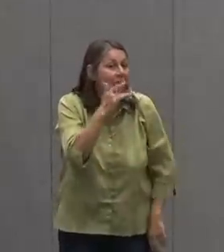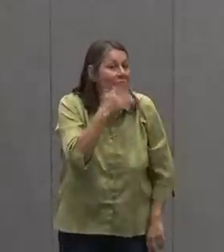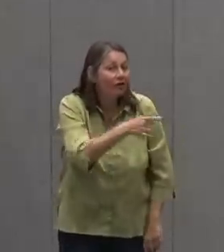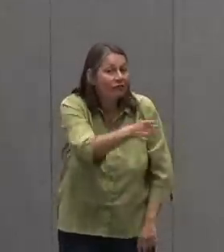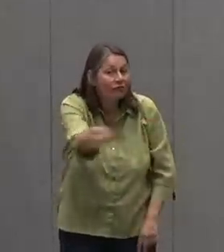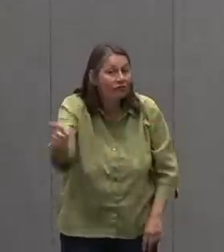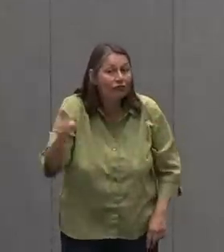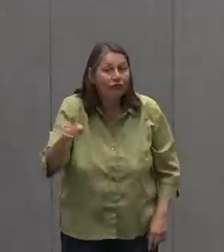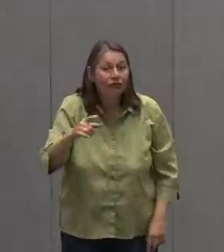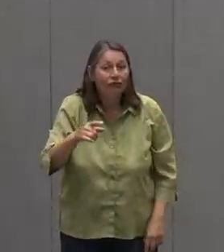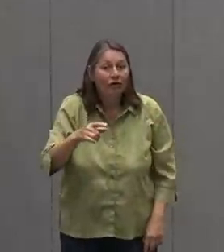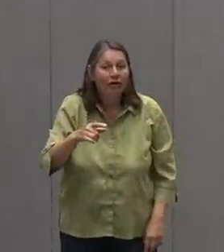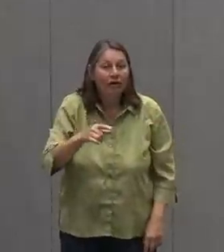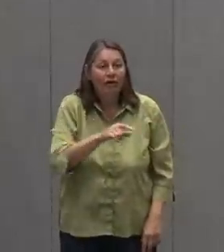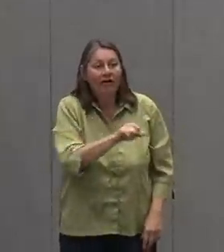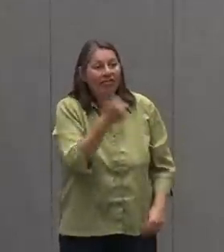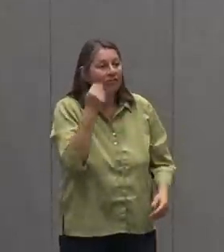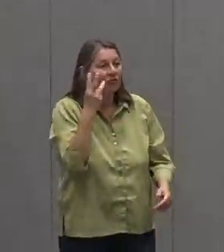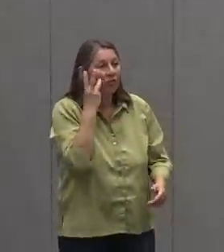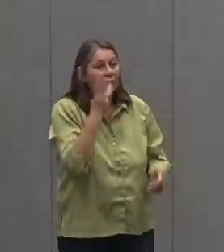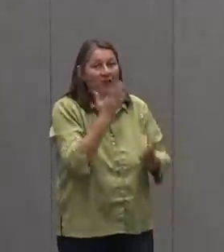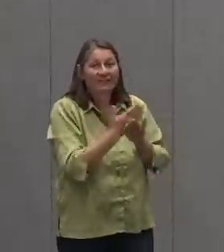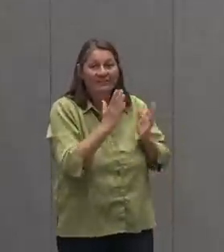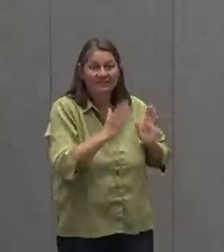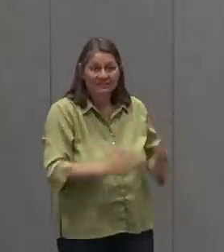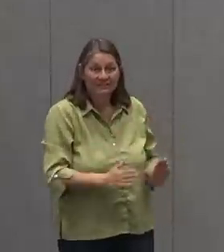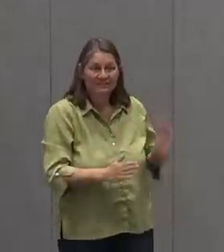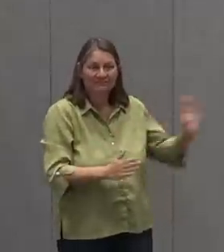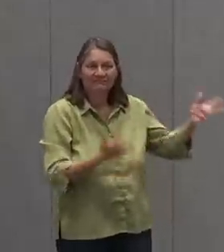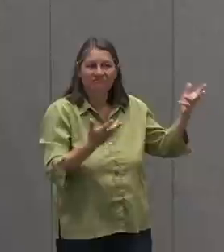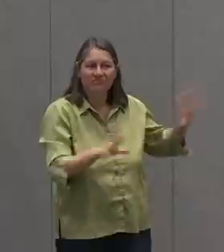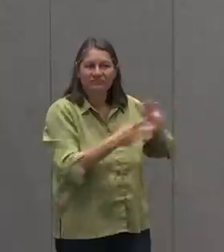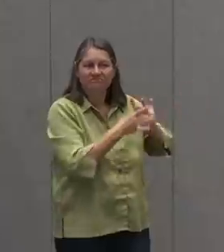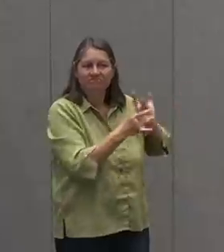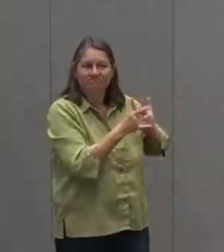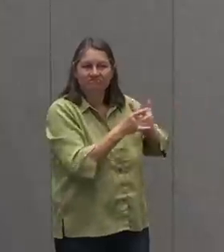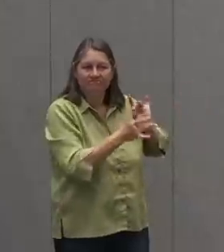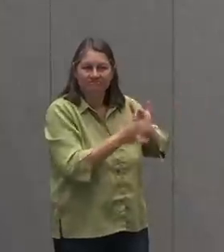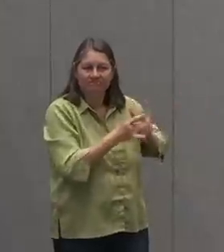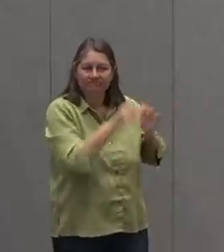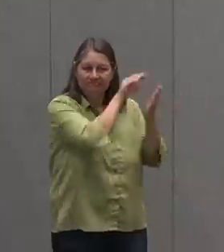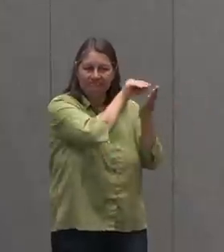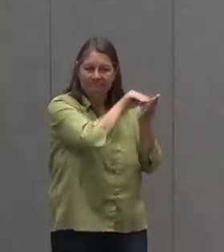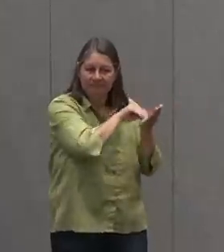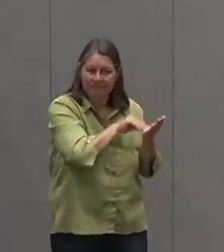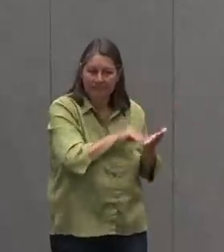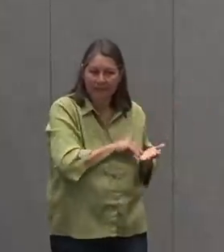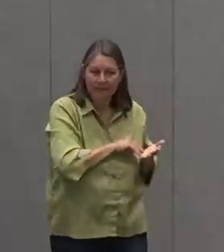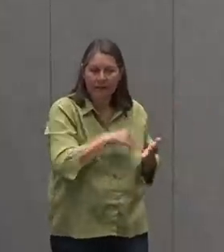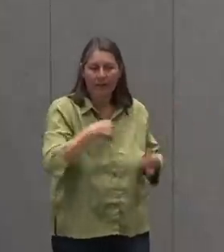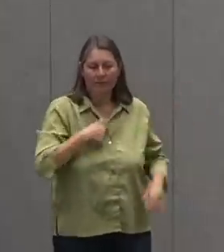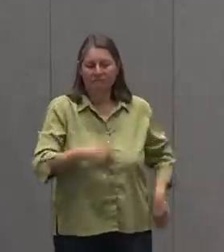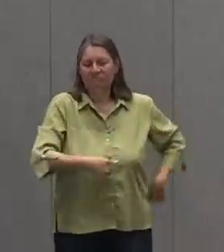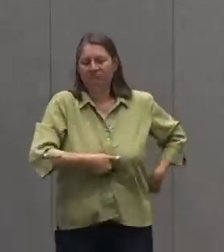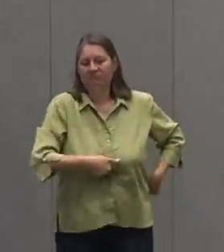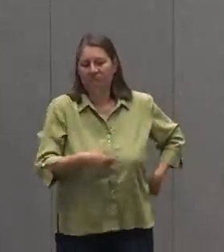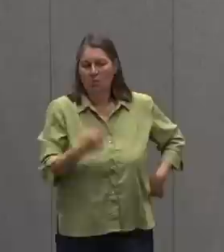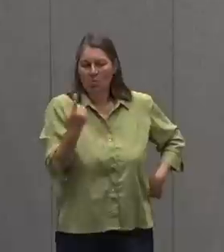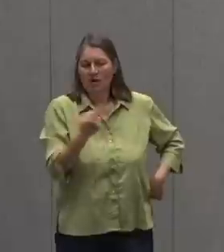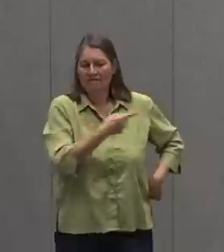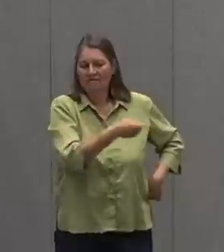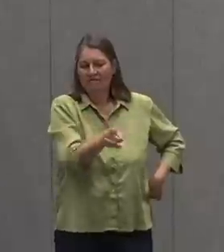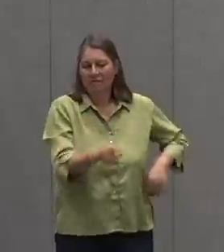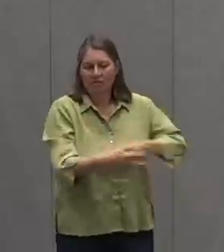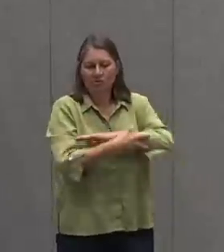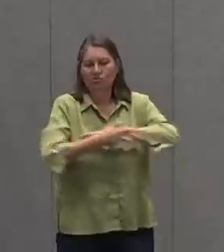got statements from the witnesses who were at the crime scene. I have a feeling that one of them stole the